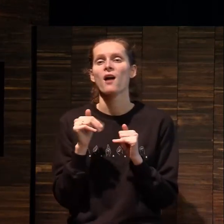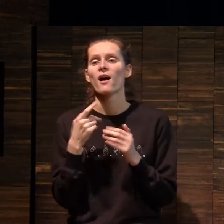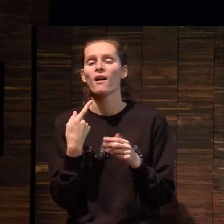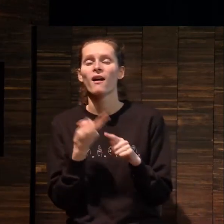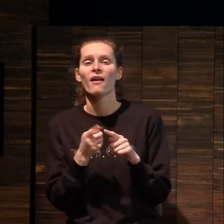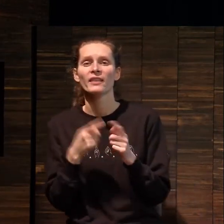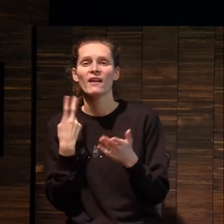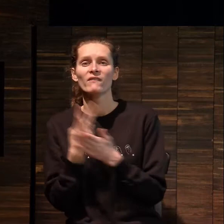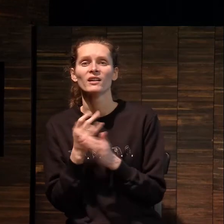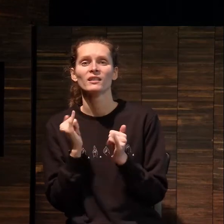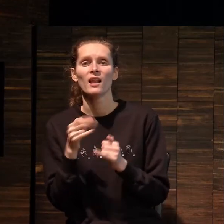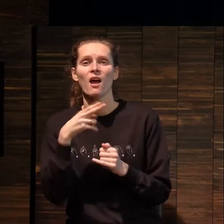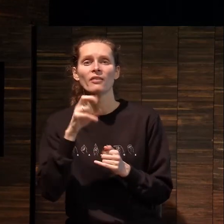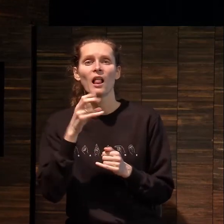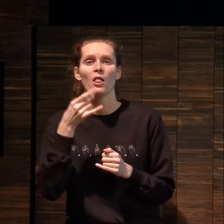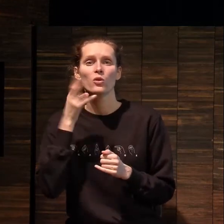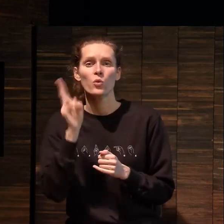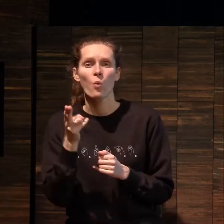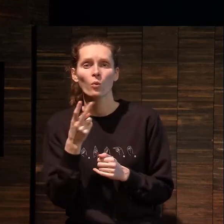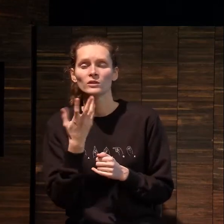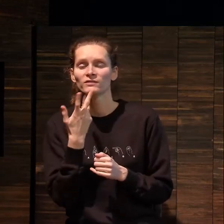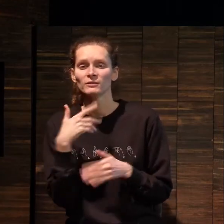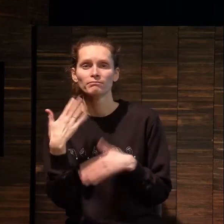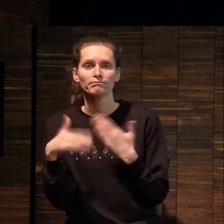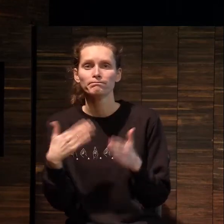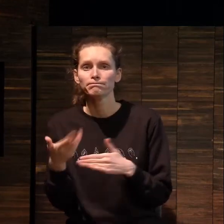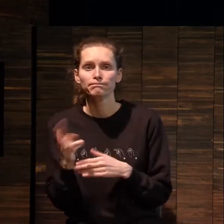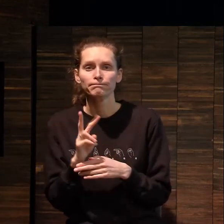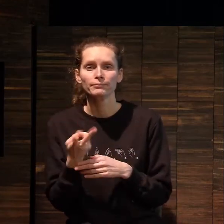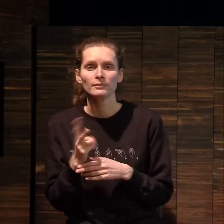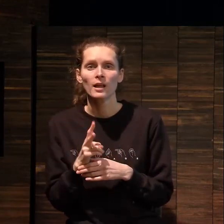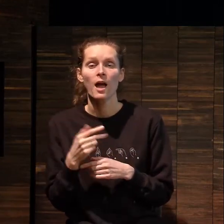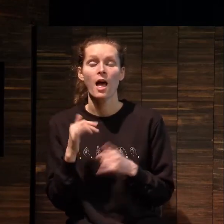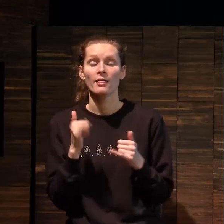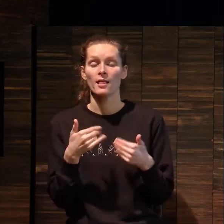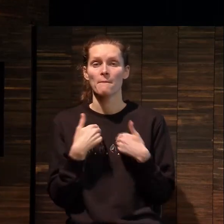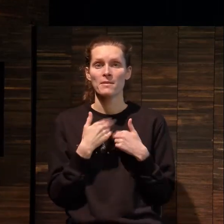for visually impaired people, for blind people,